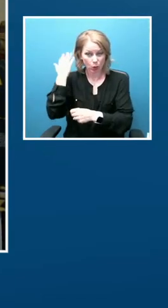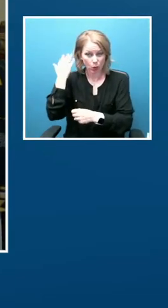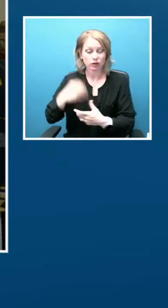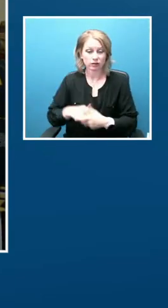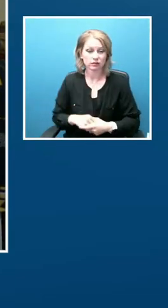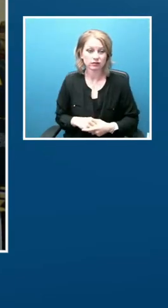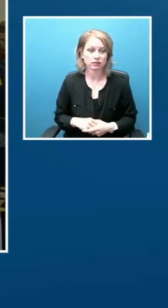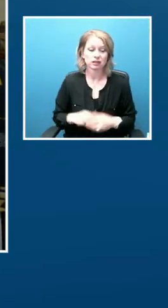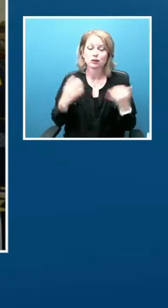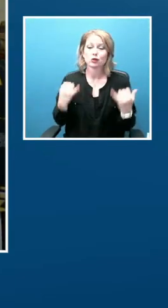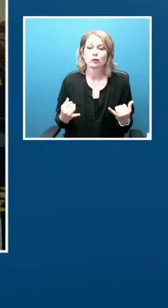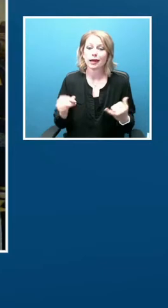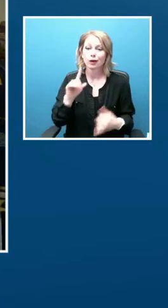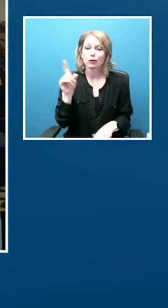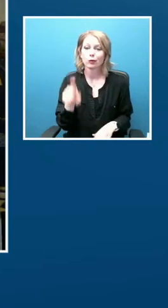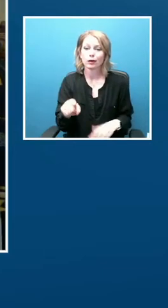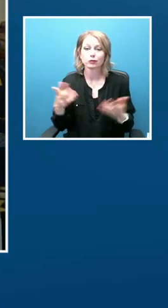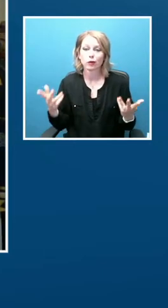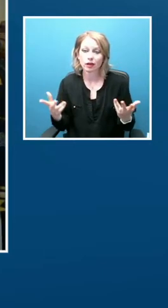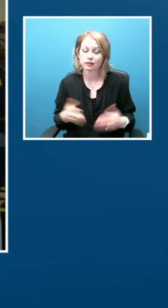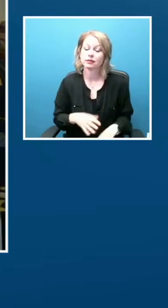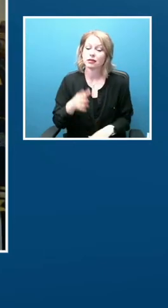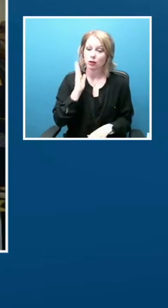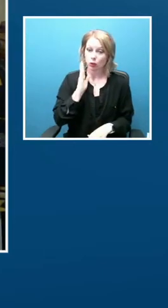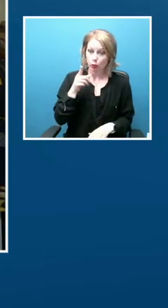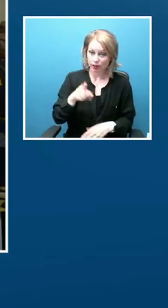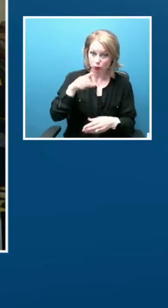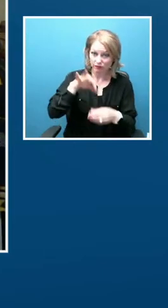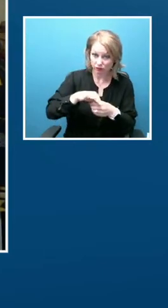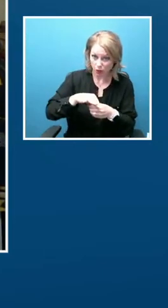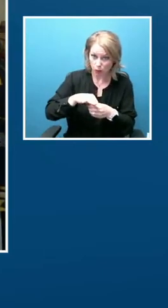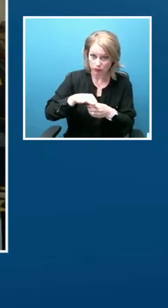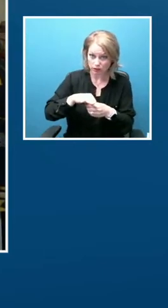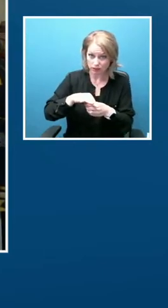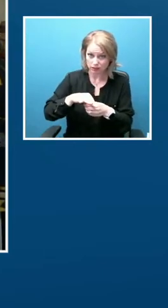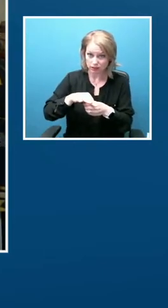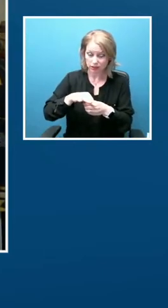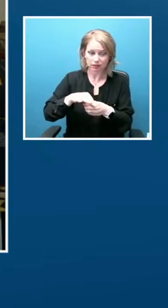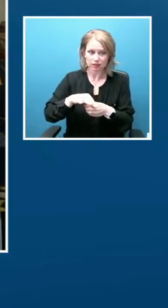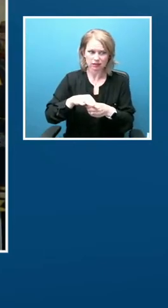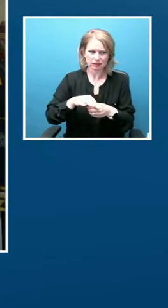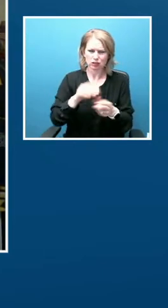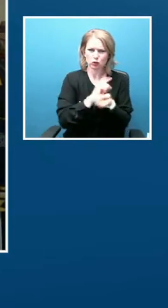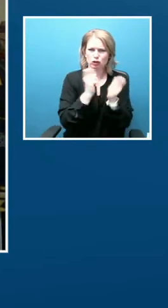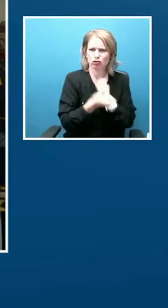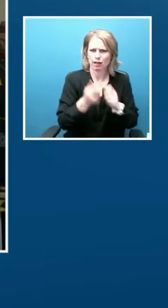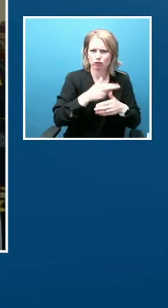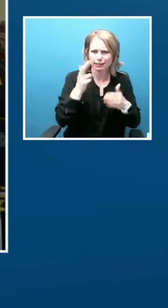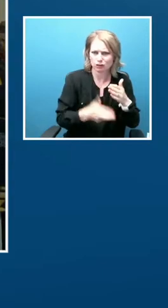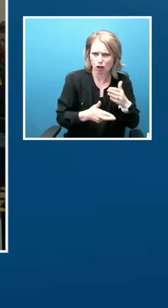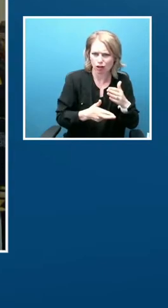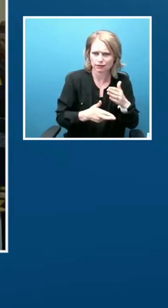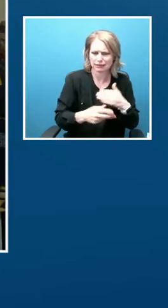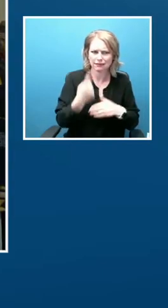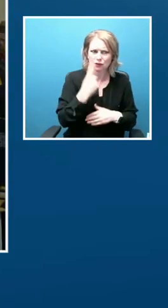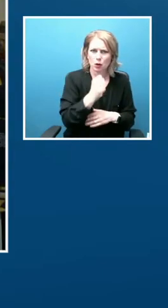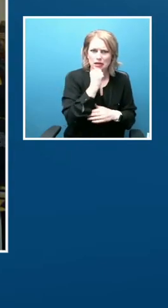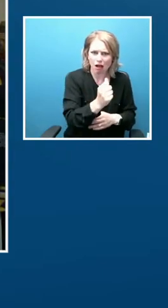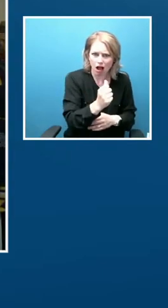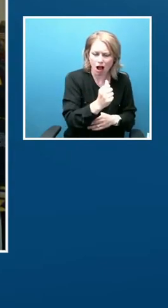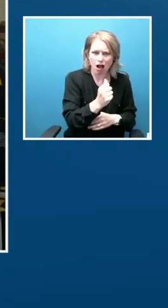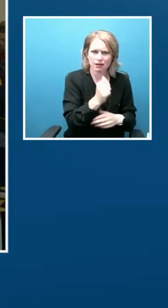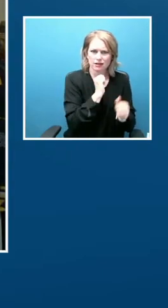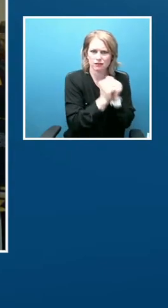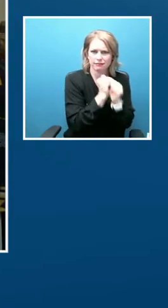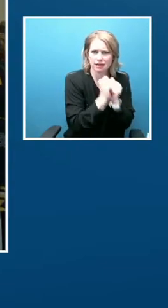one. Will you vote to overturn the results of an uncontested election because a few members of our party are upset